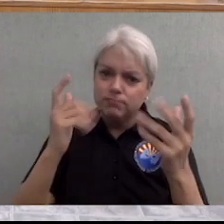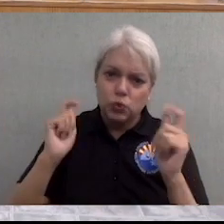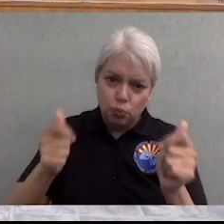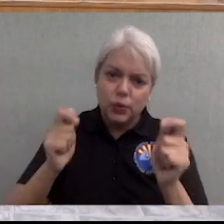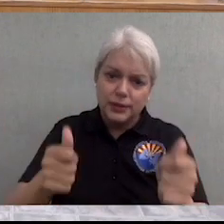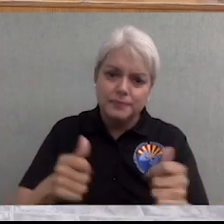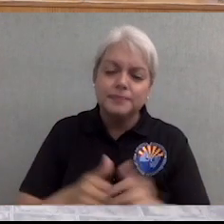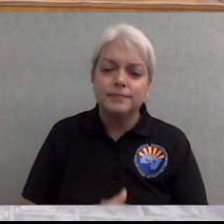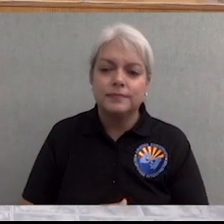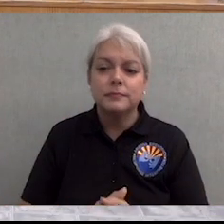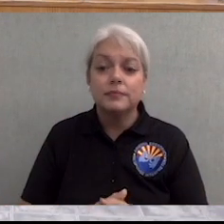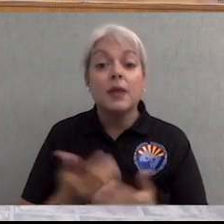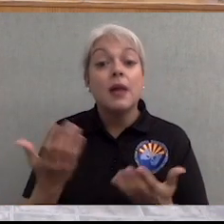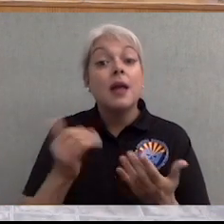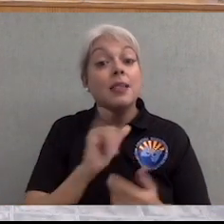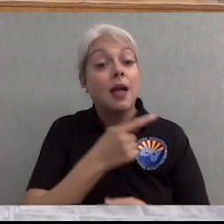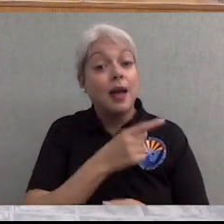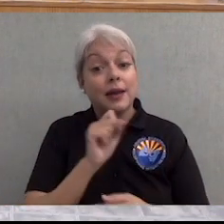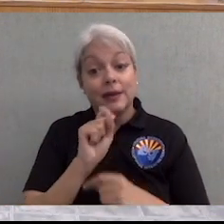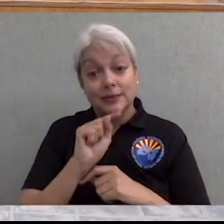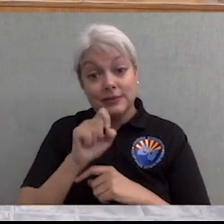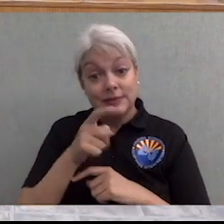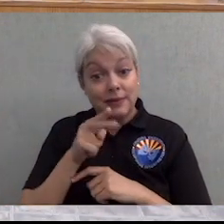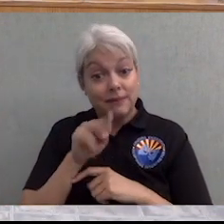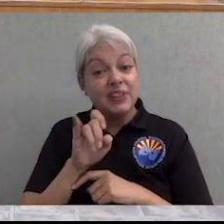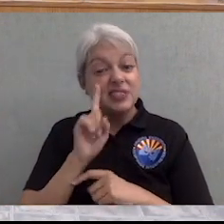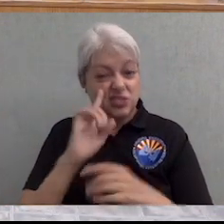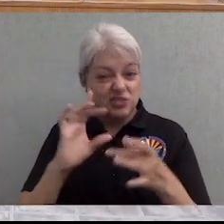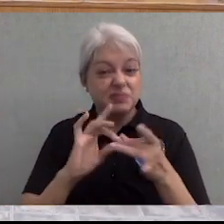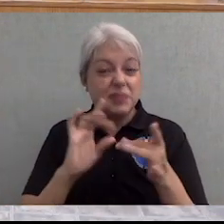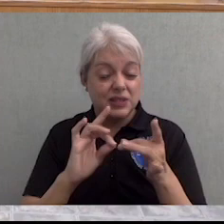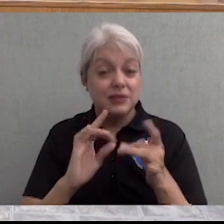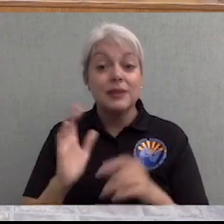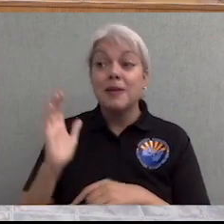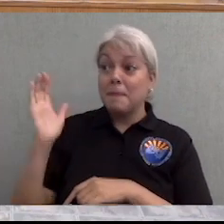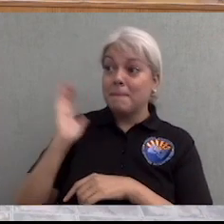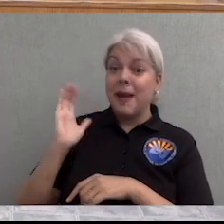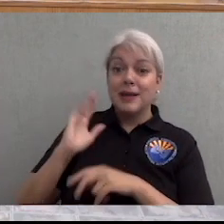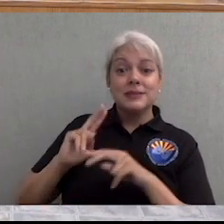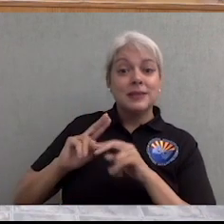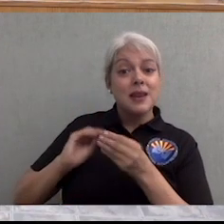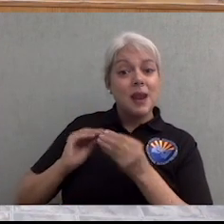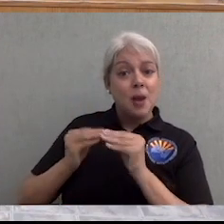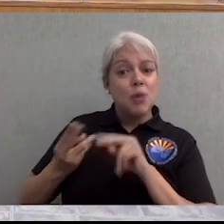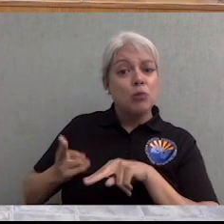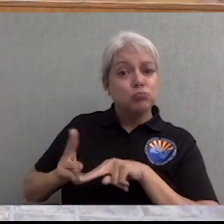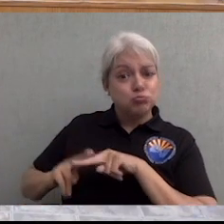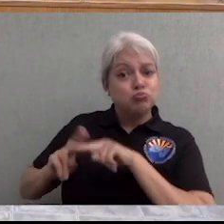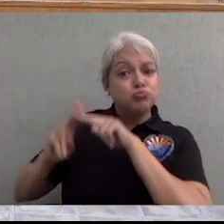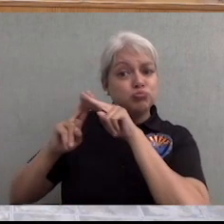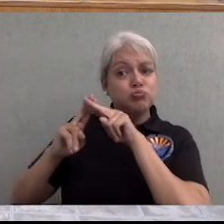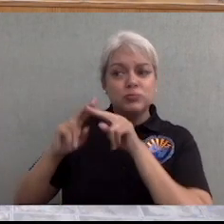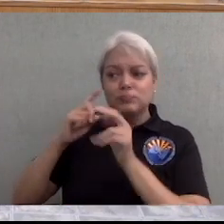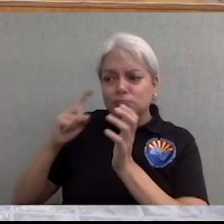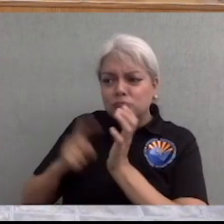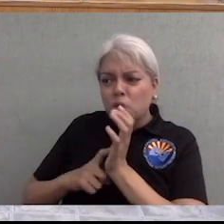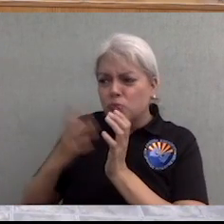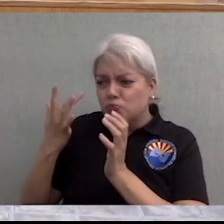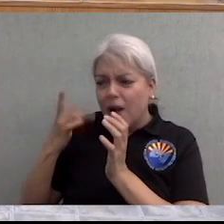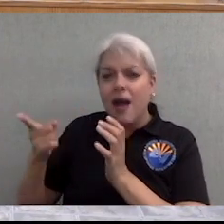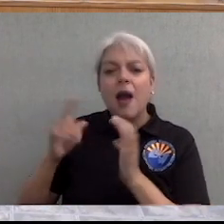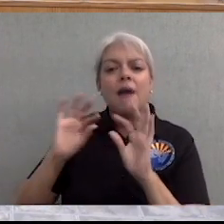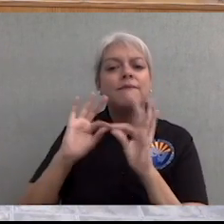our spikes in the past have been more in families who had contact, and we were able